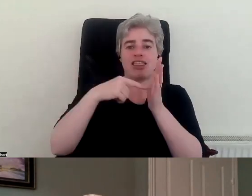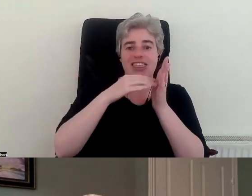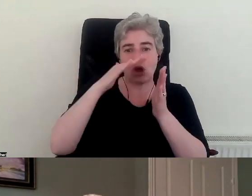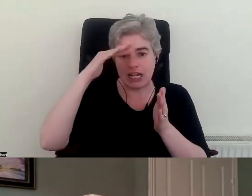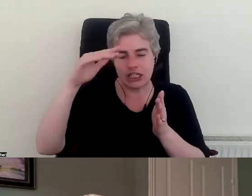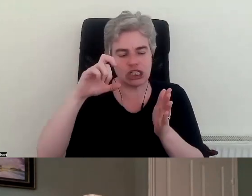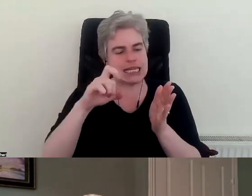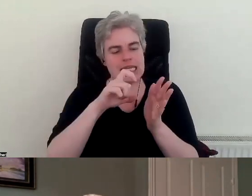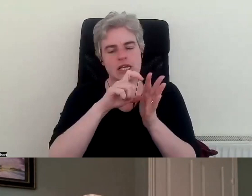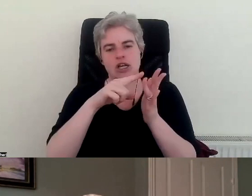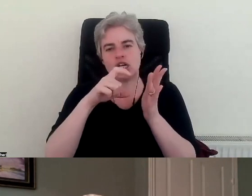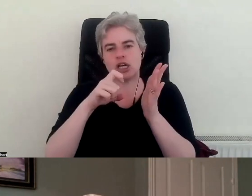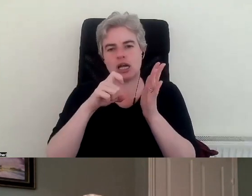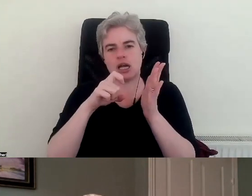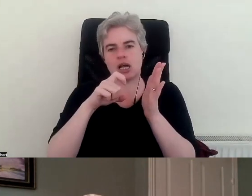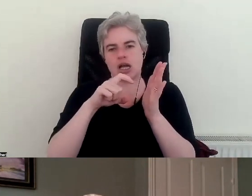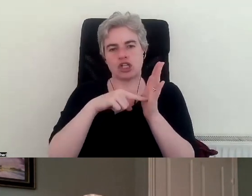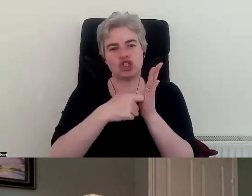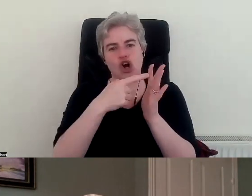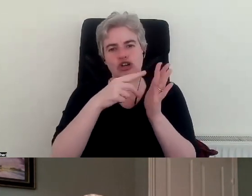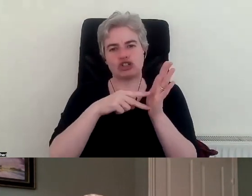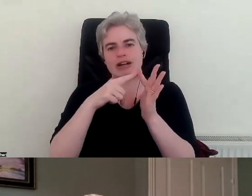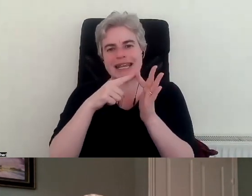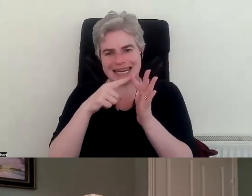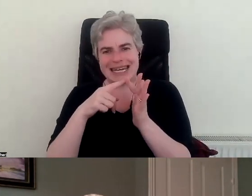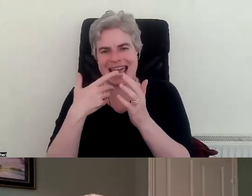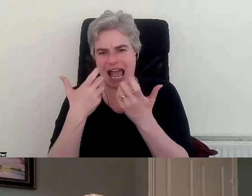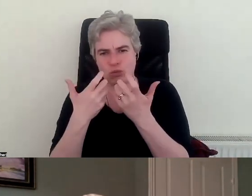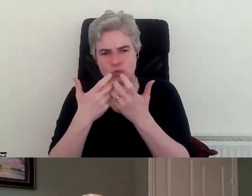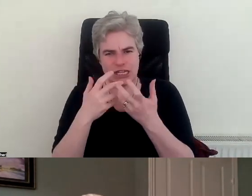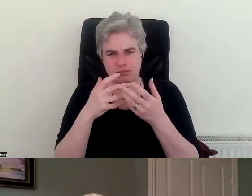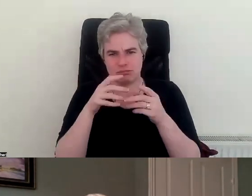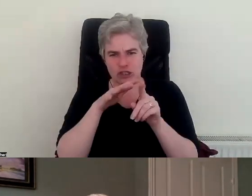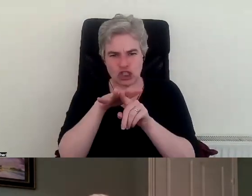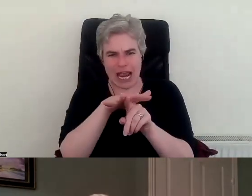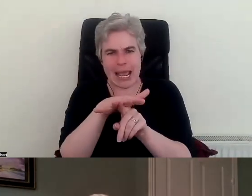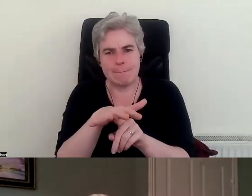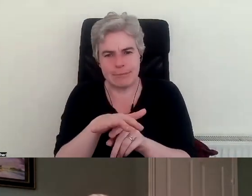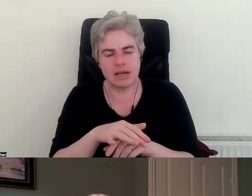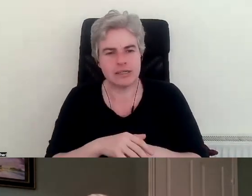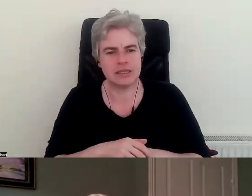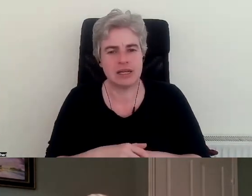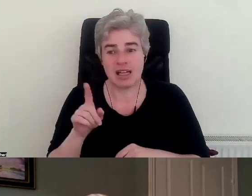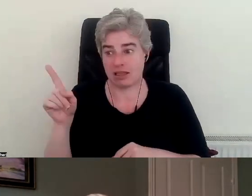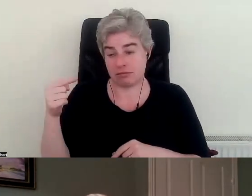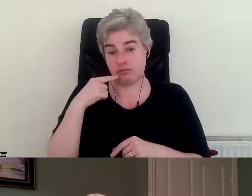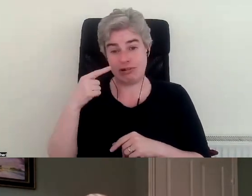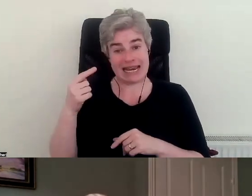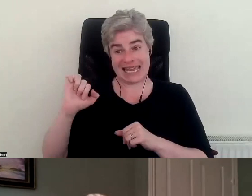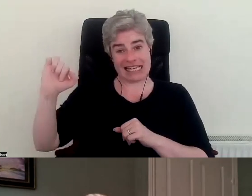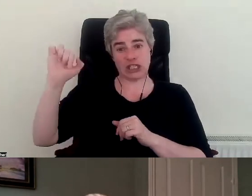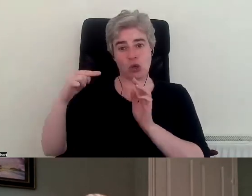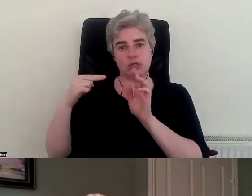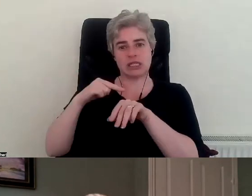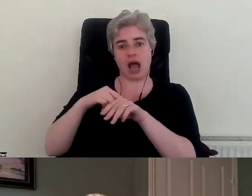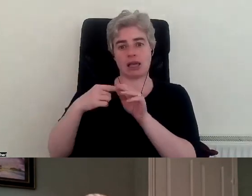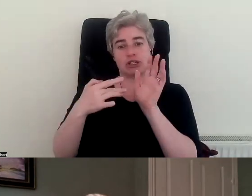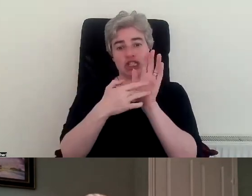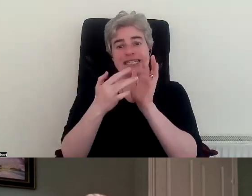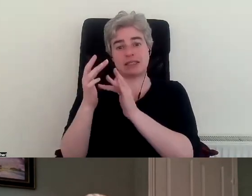shape. And if I can say, I think that's what Jesus did in his own time. He